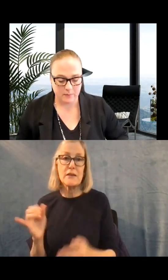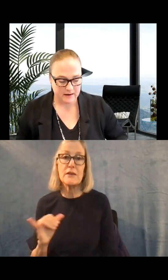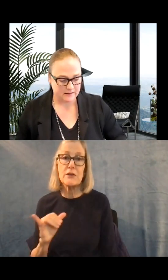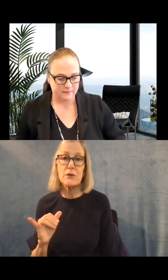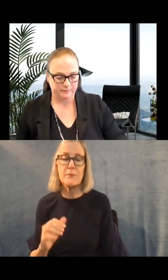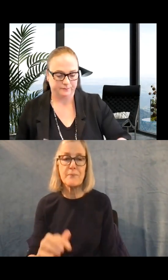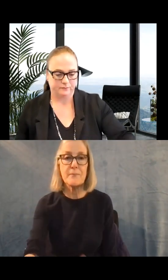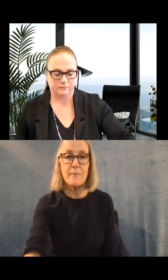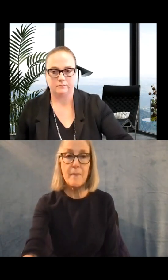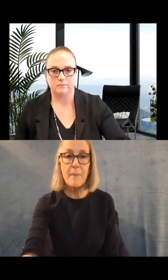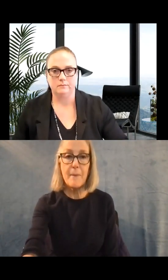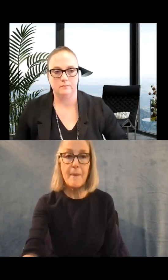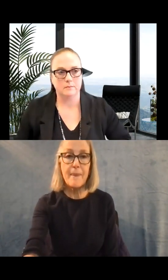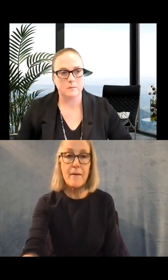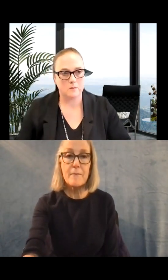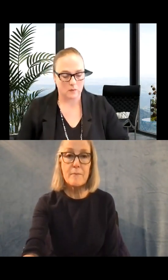Next slide, please.